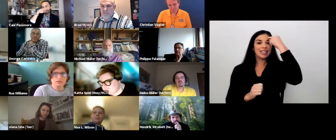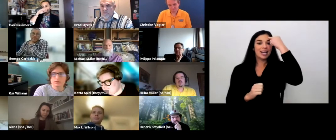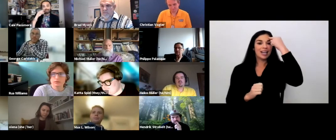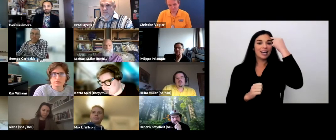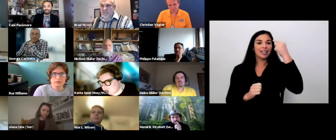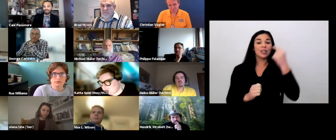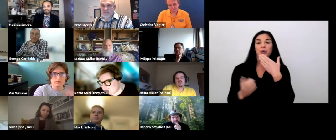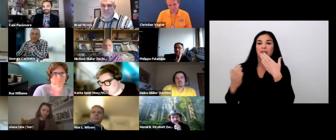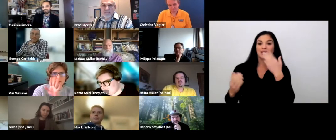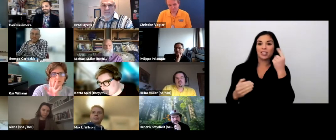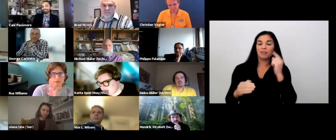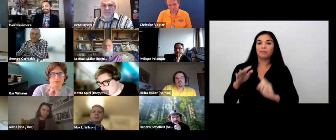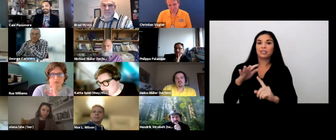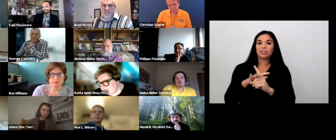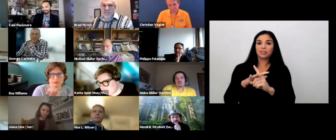for showing up.